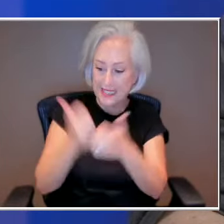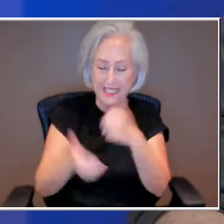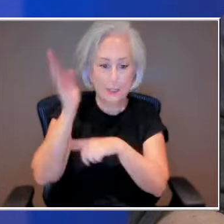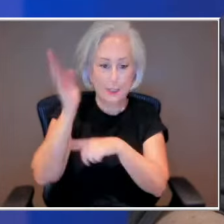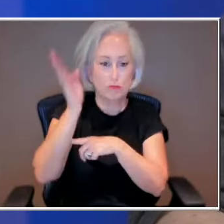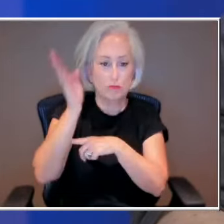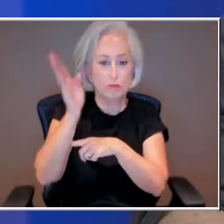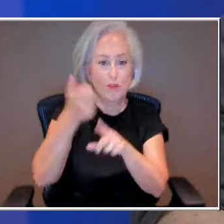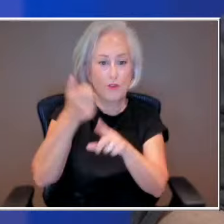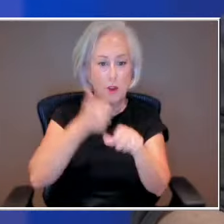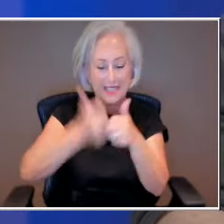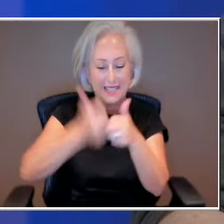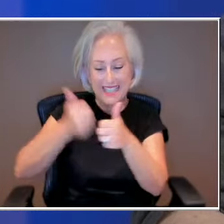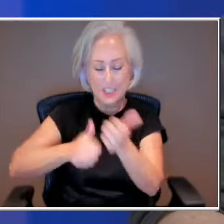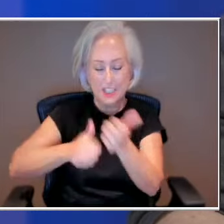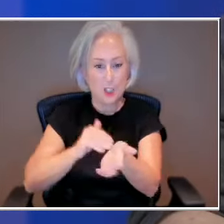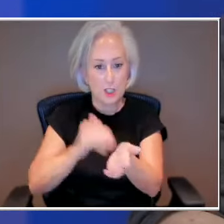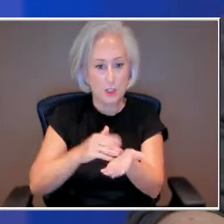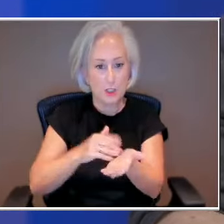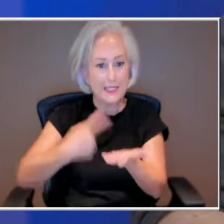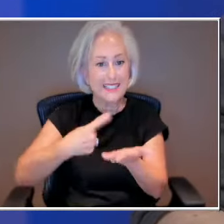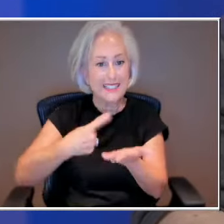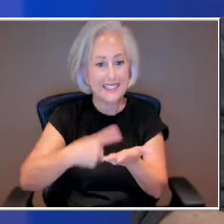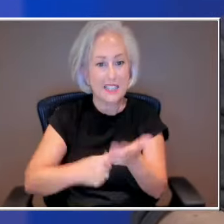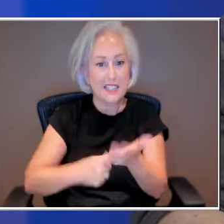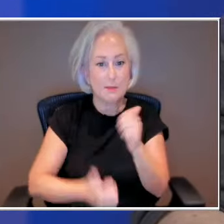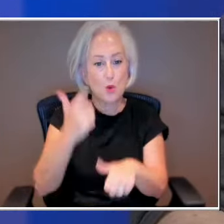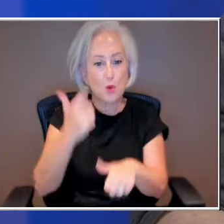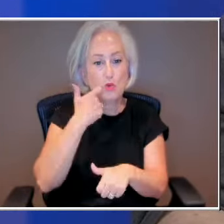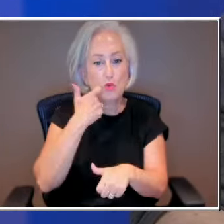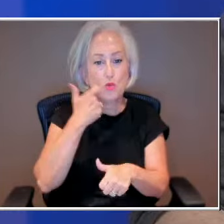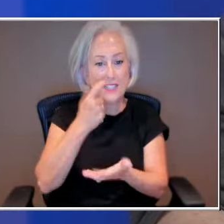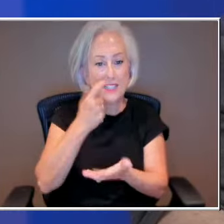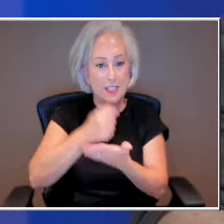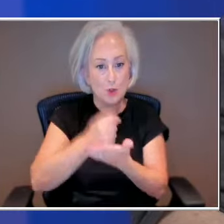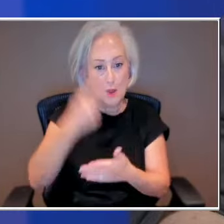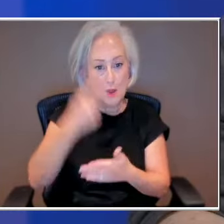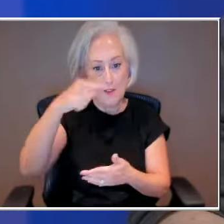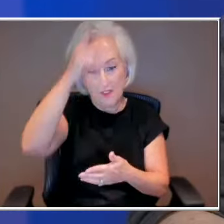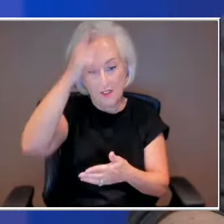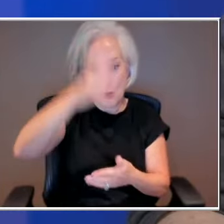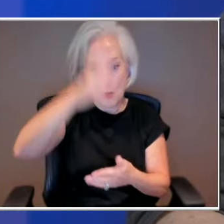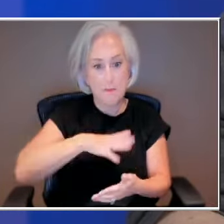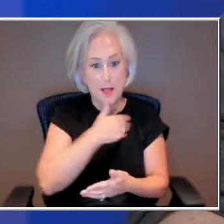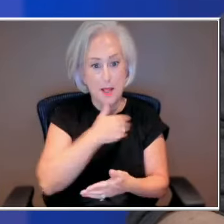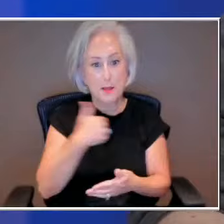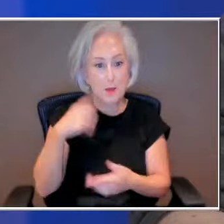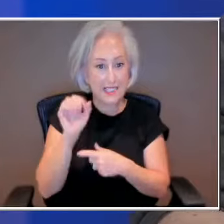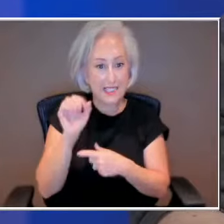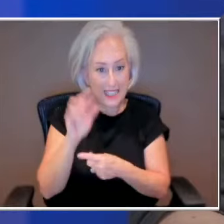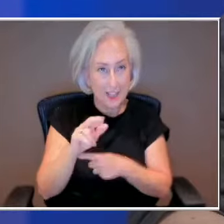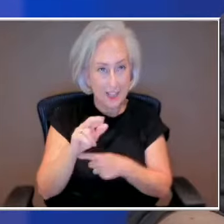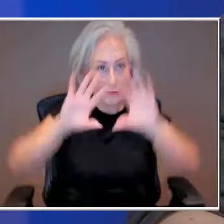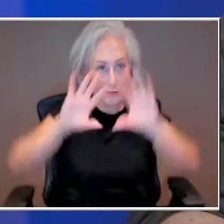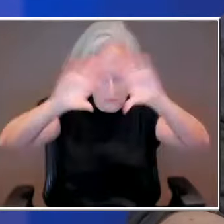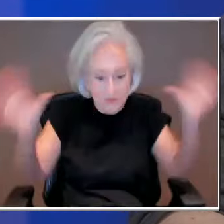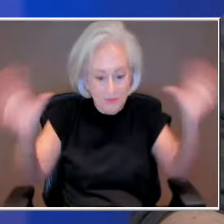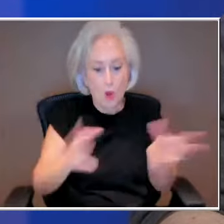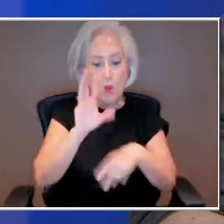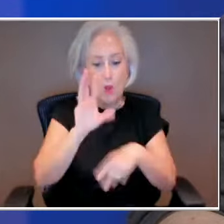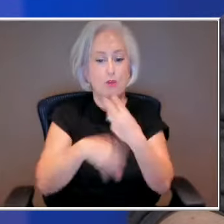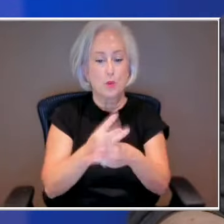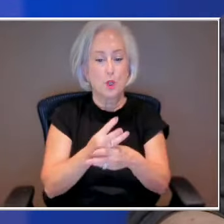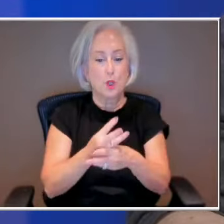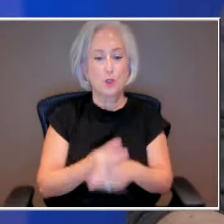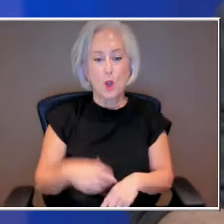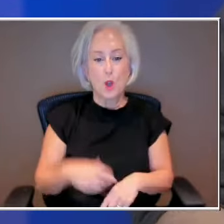on the most current treatments and things that are out there on male breast cancer on a global basis. One of our survivors, him and his wife